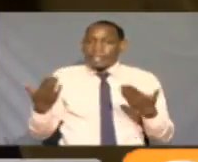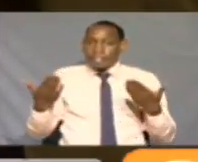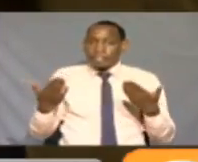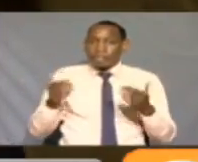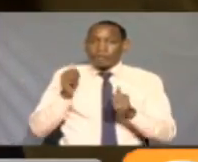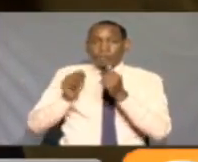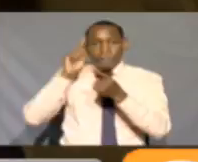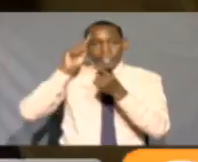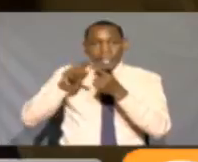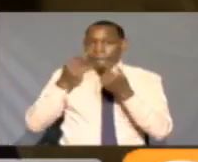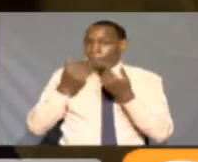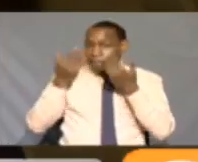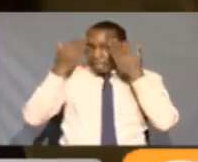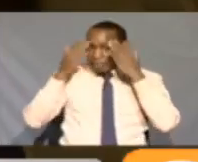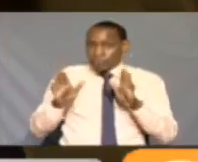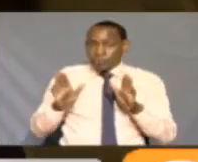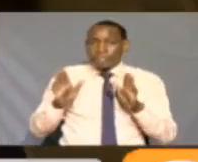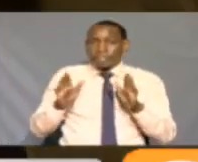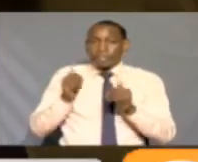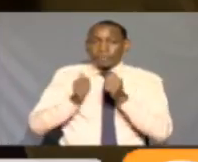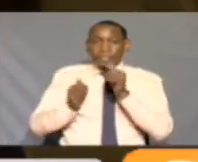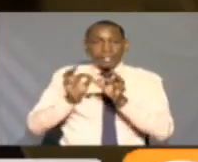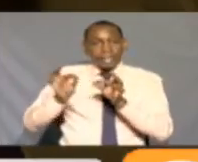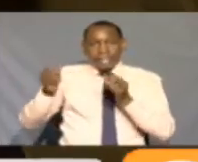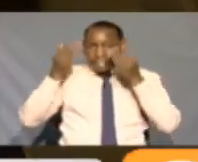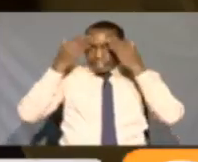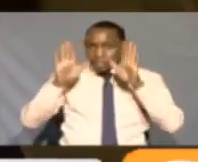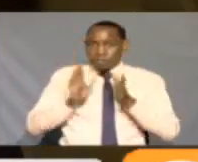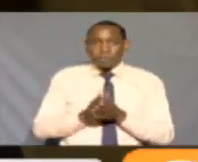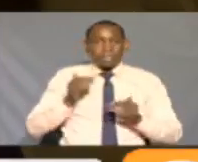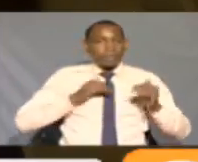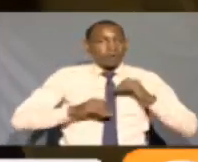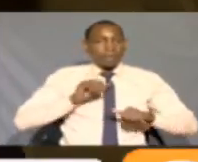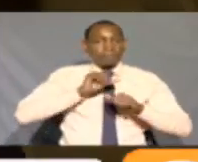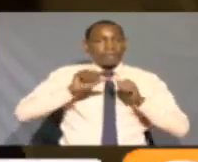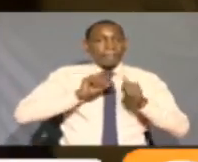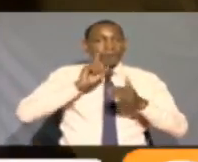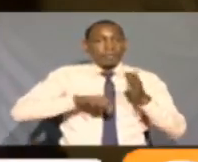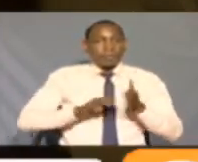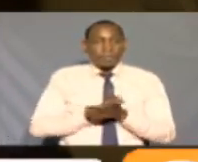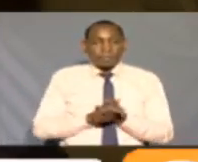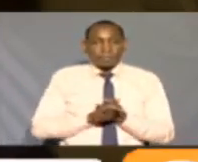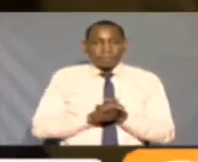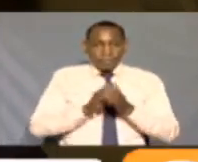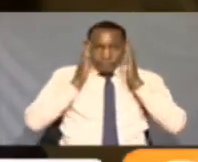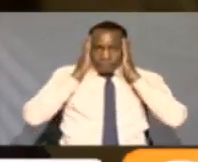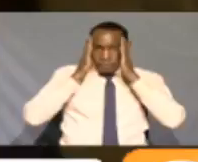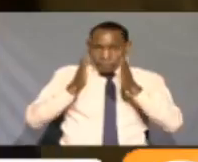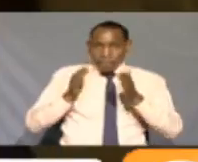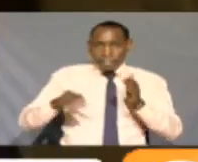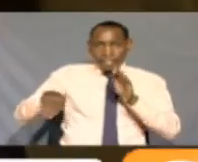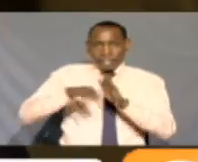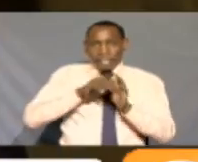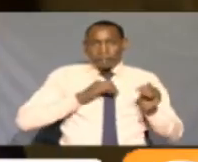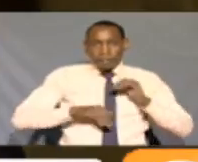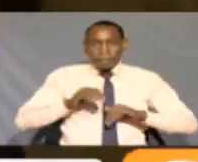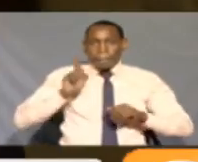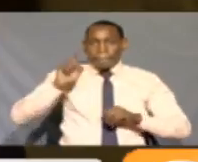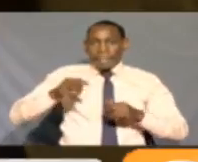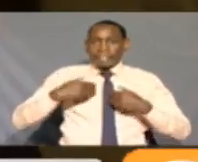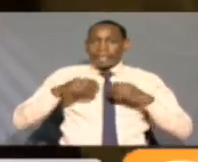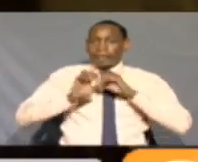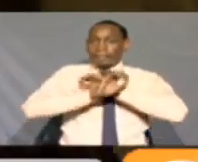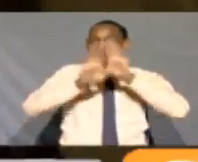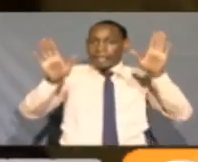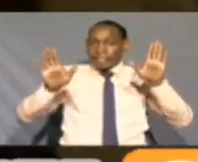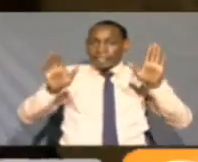for what purpose, and to what end. Corruption is about, at the center of the fight against corruption is transparency. Okay.